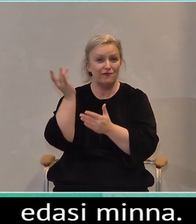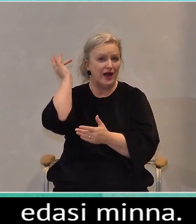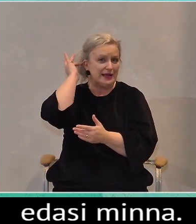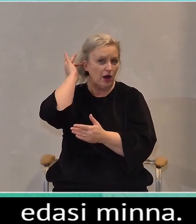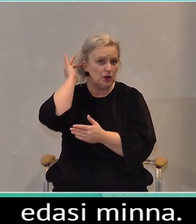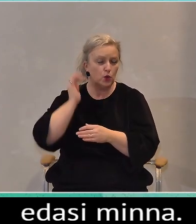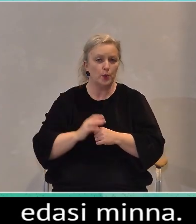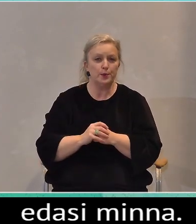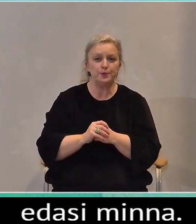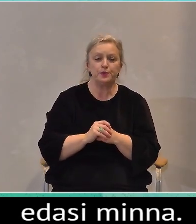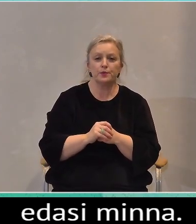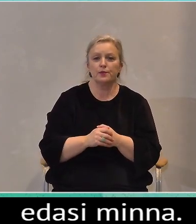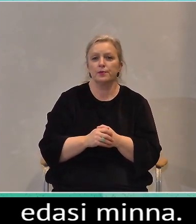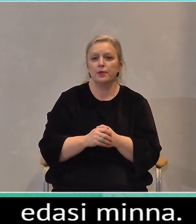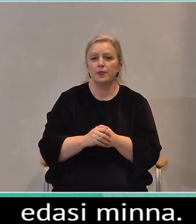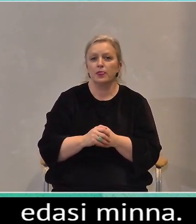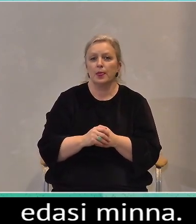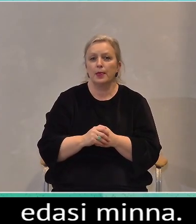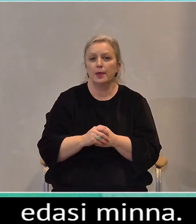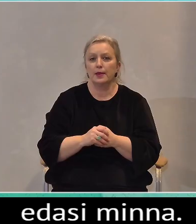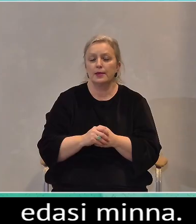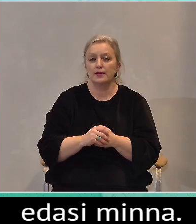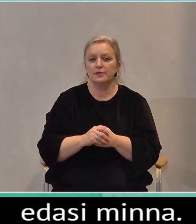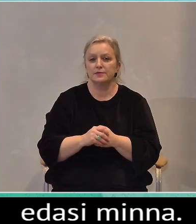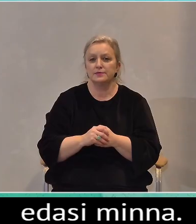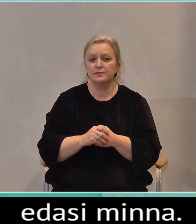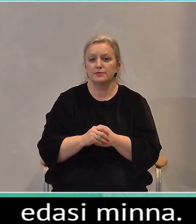Moving on to the second example about the cerebellum.